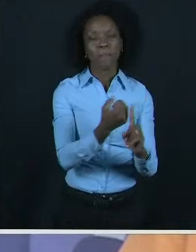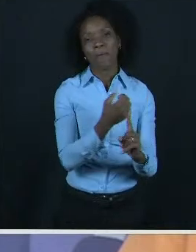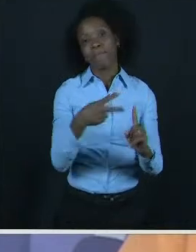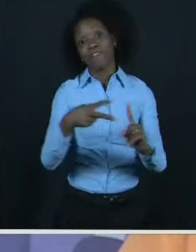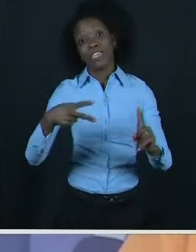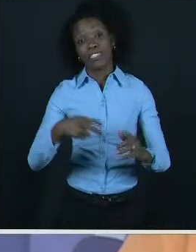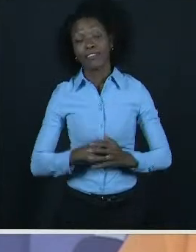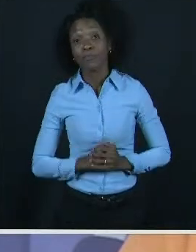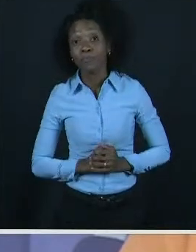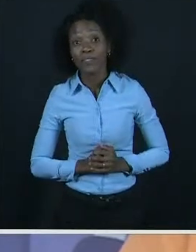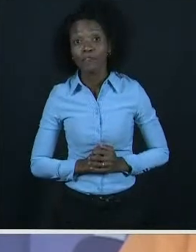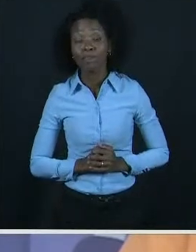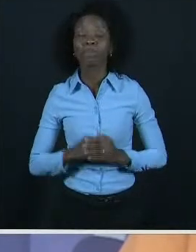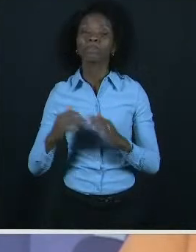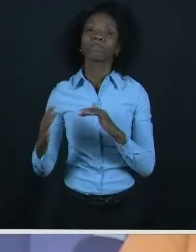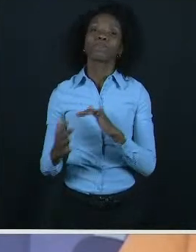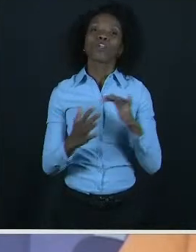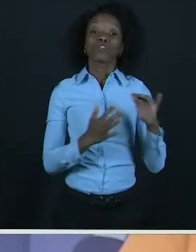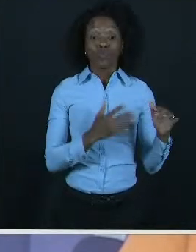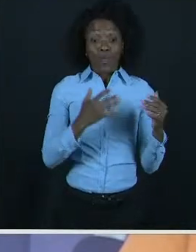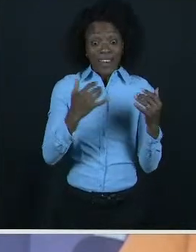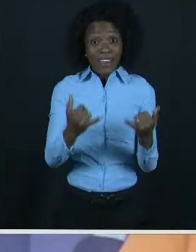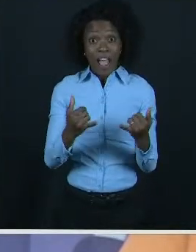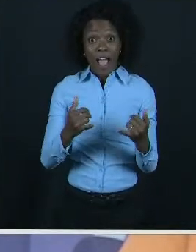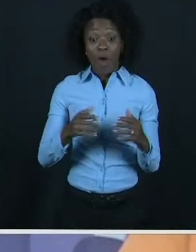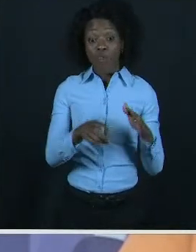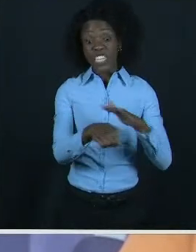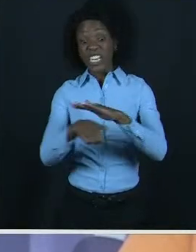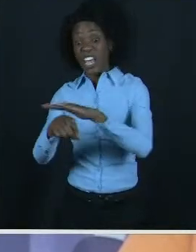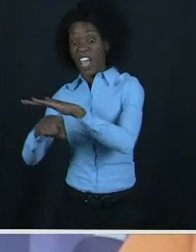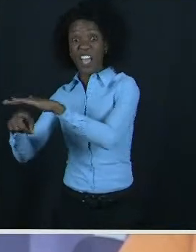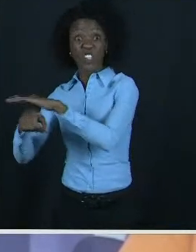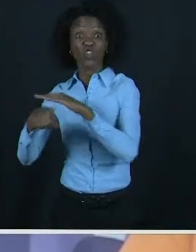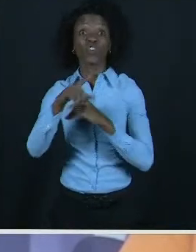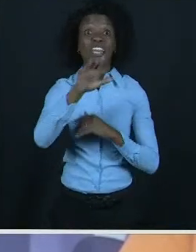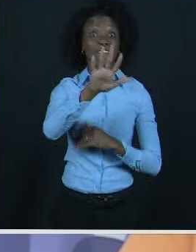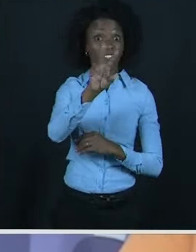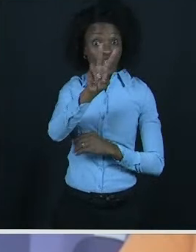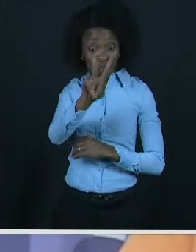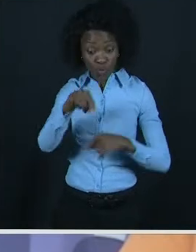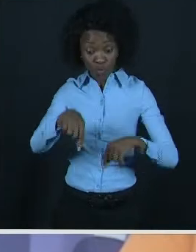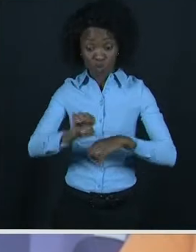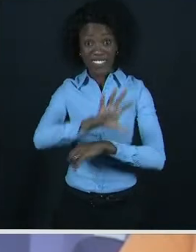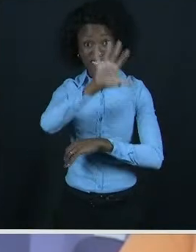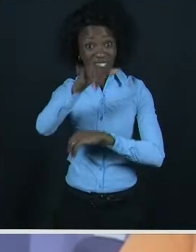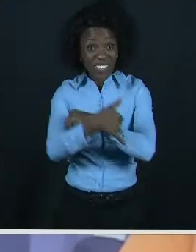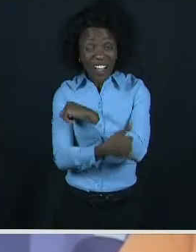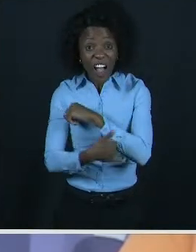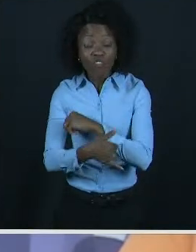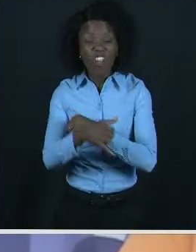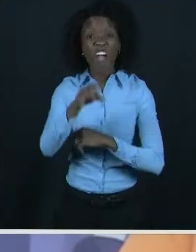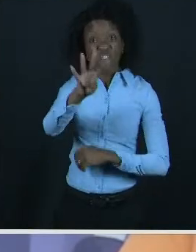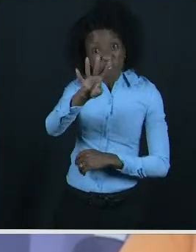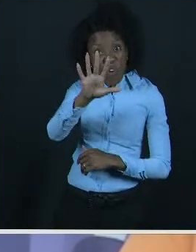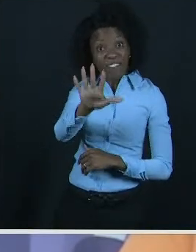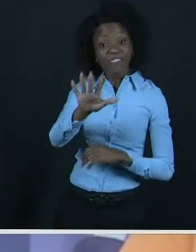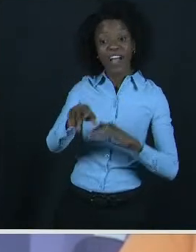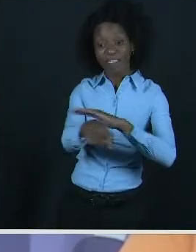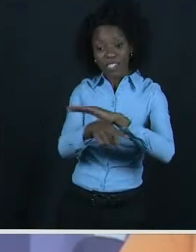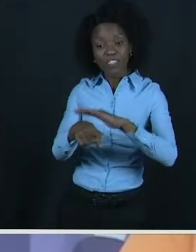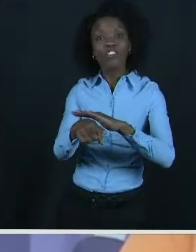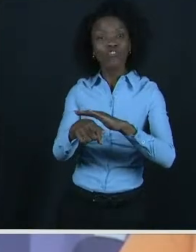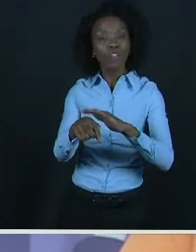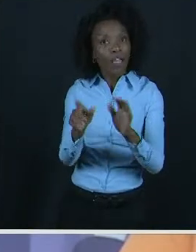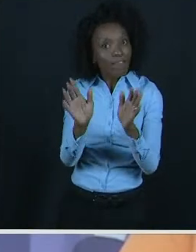women. As it stands, out of 52 districts across the country, 45 of our districts